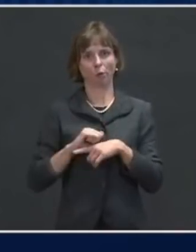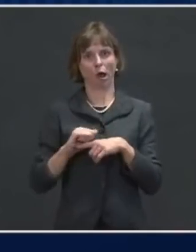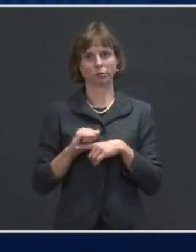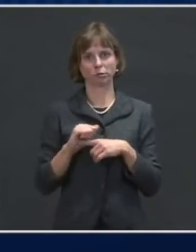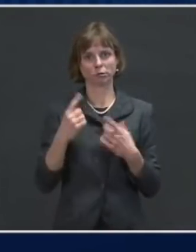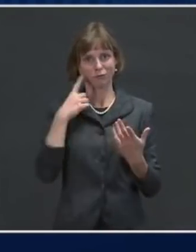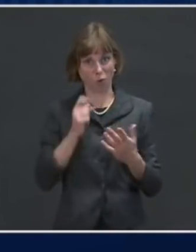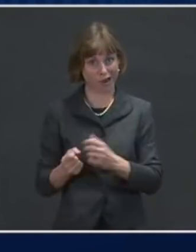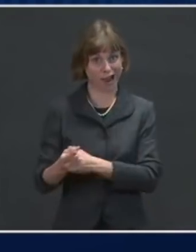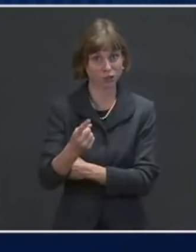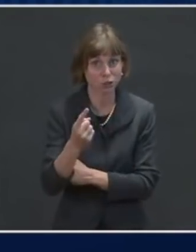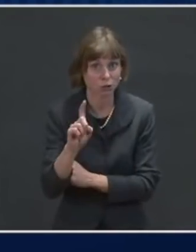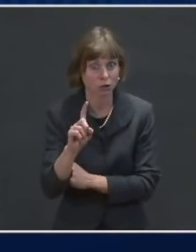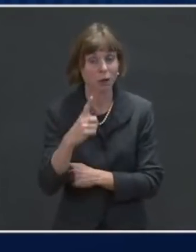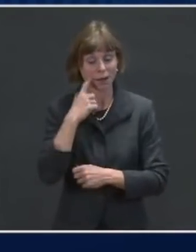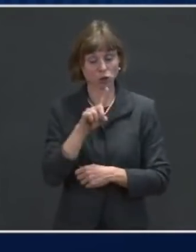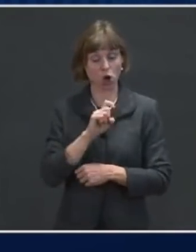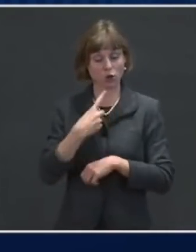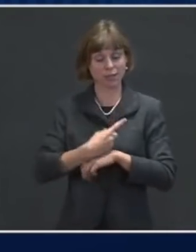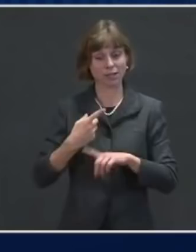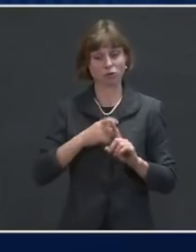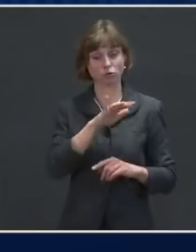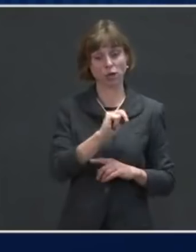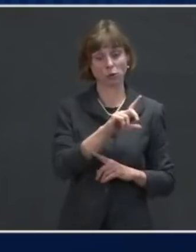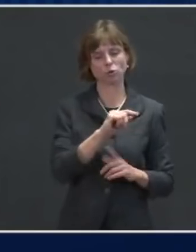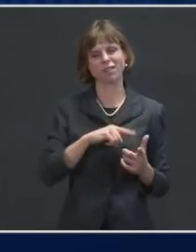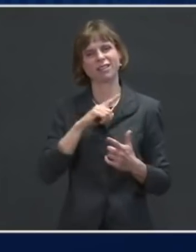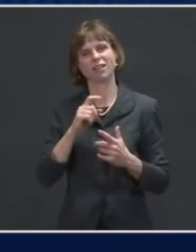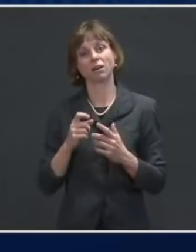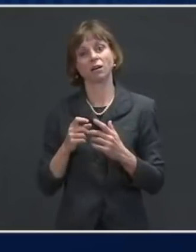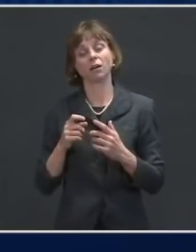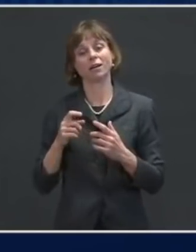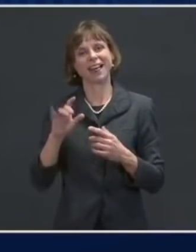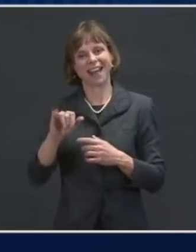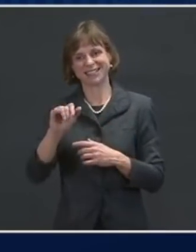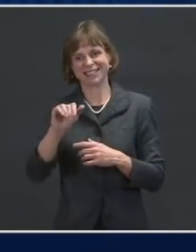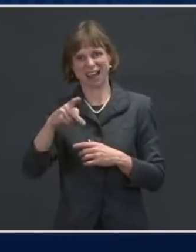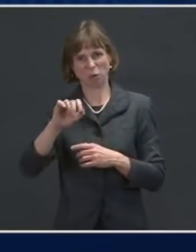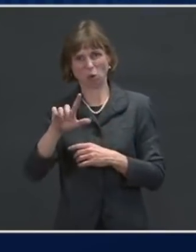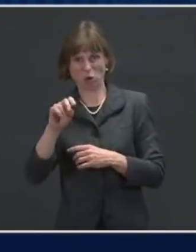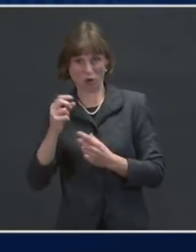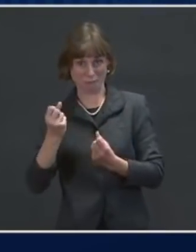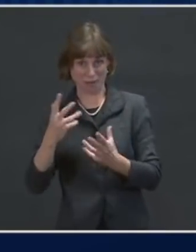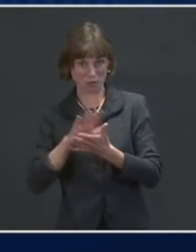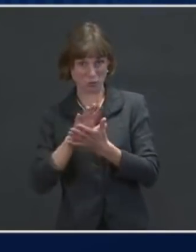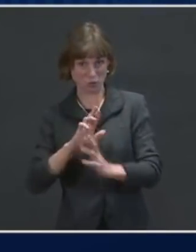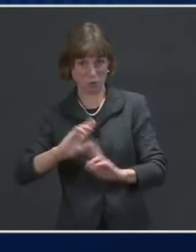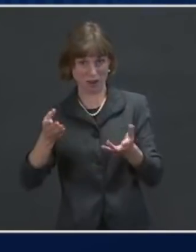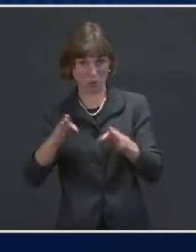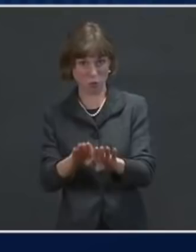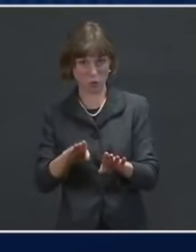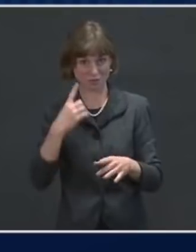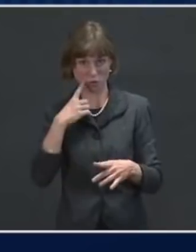100 days from January 20th, April 30th, that's when a lot of schools are getting ready to close for the year anyway. Well, it just happens that January 20th